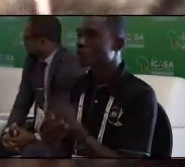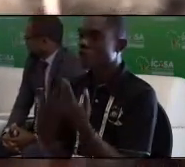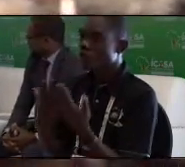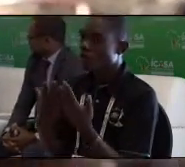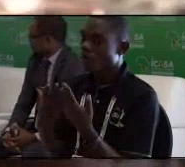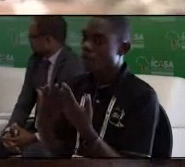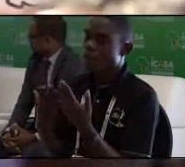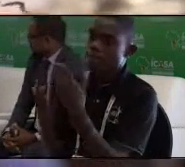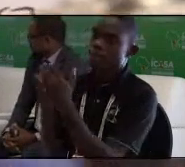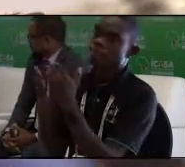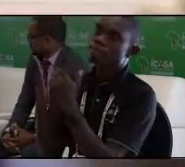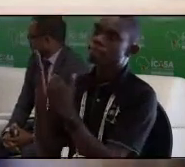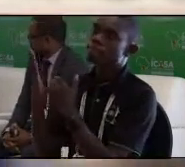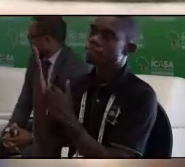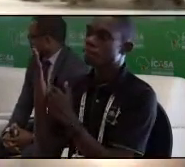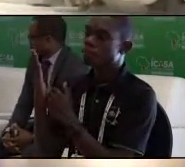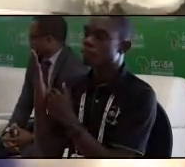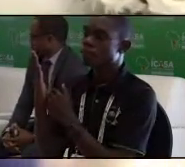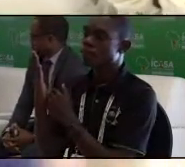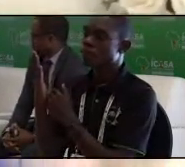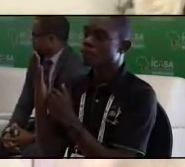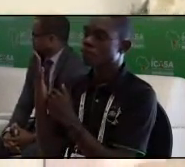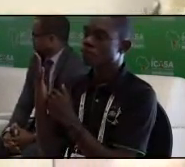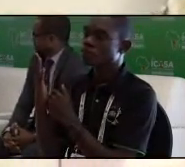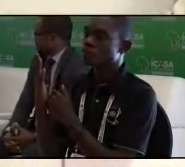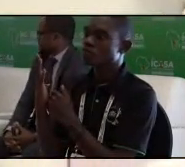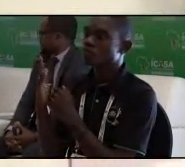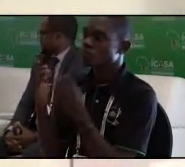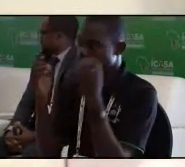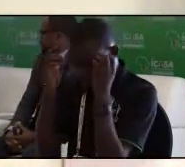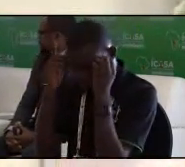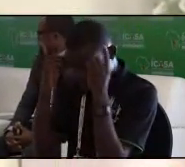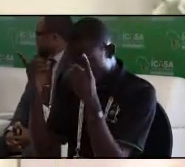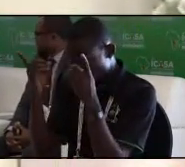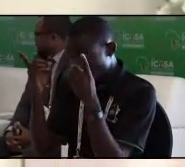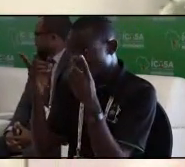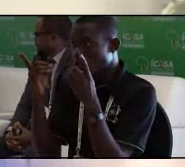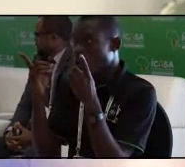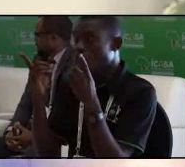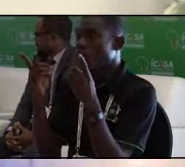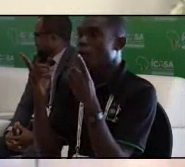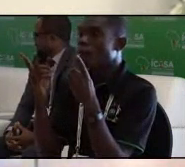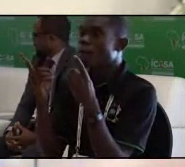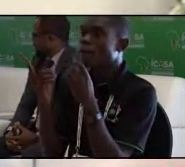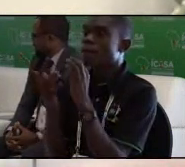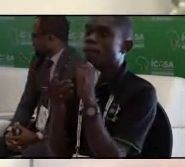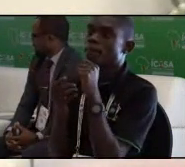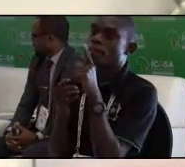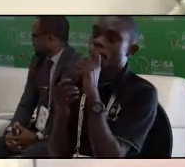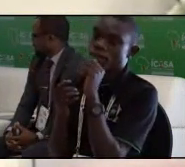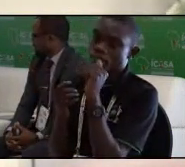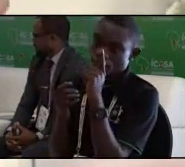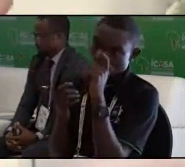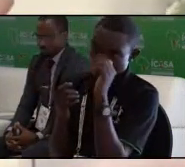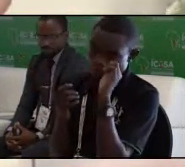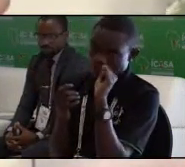and overcoming structural barriers, goes to Dr. Dada. In the Nigerian context,